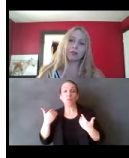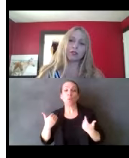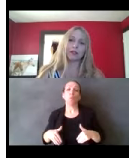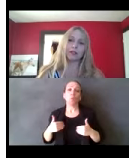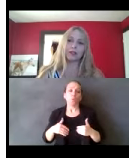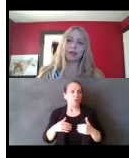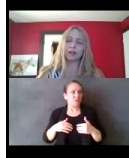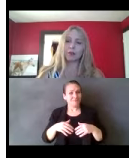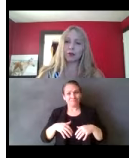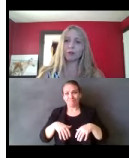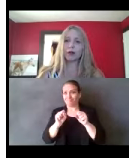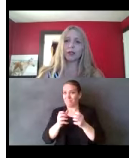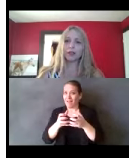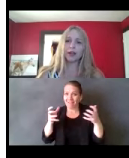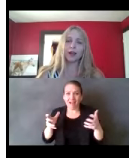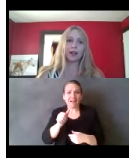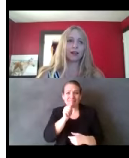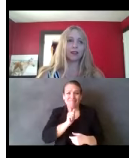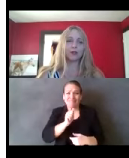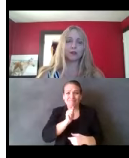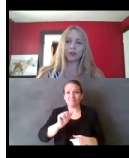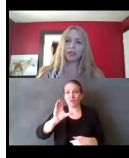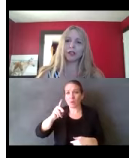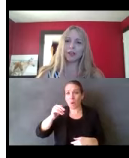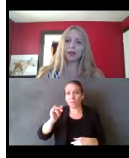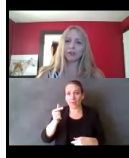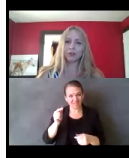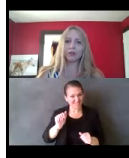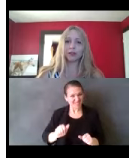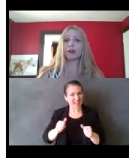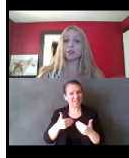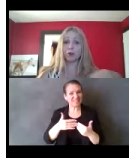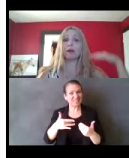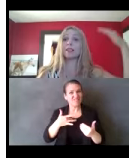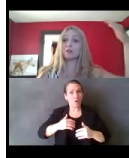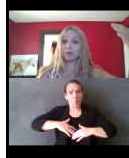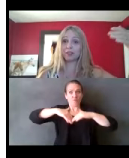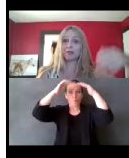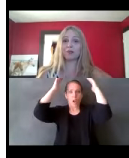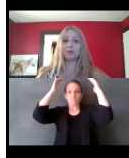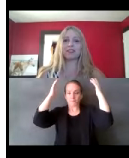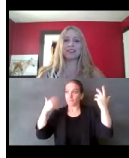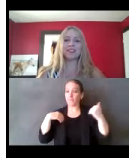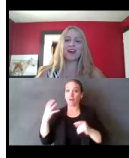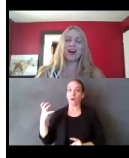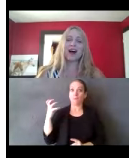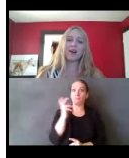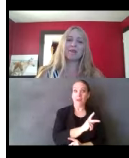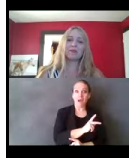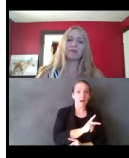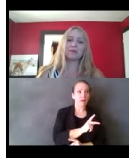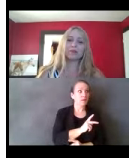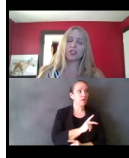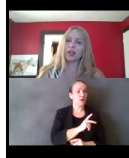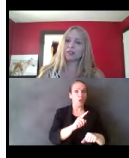with those things and can be overwhelming. And, you know, looking at that long term can cause going back to feelings of hopelessness.